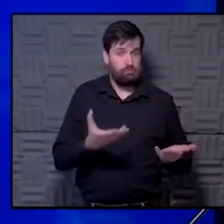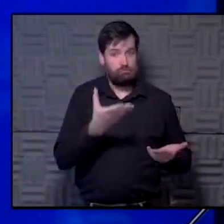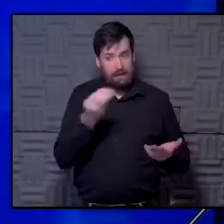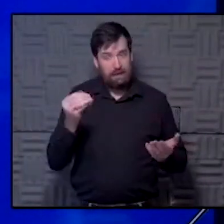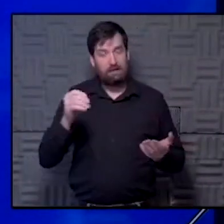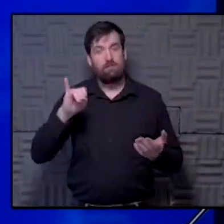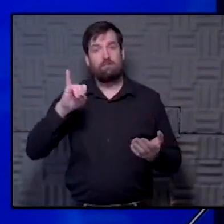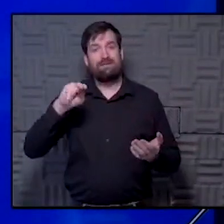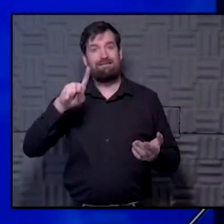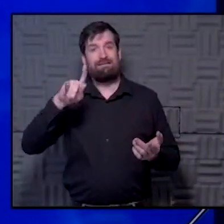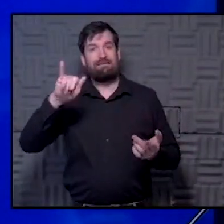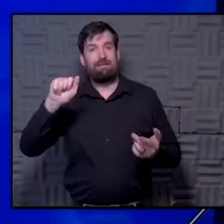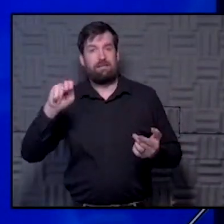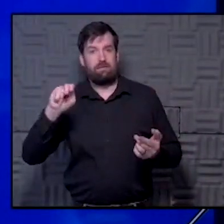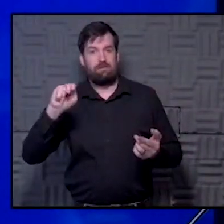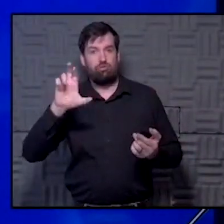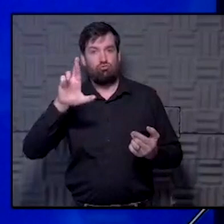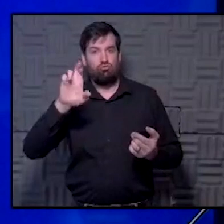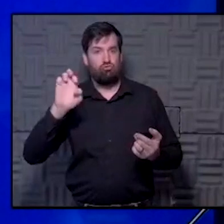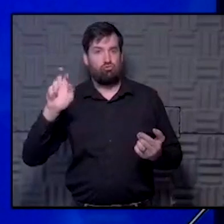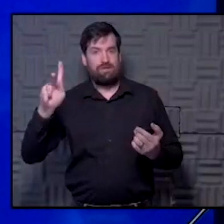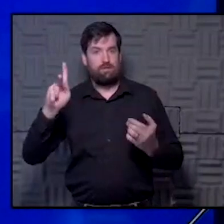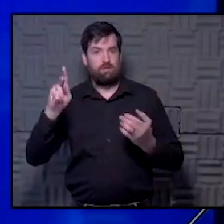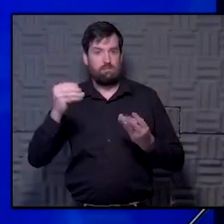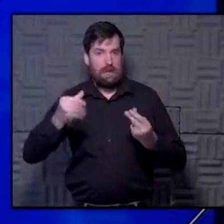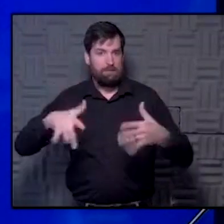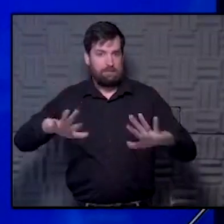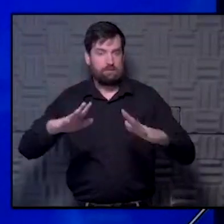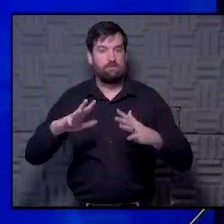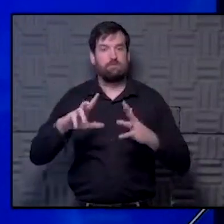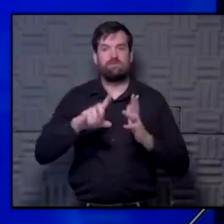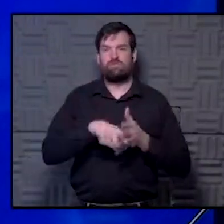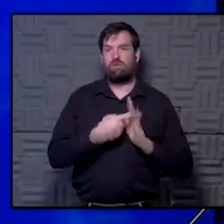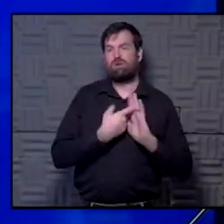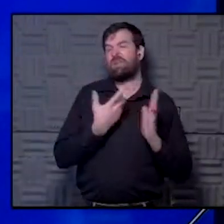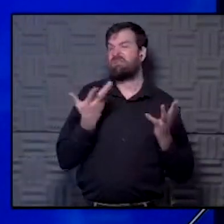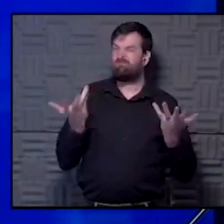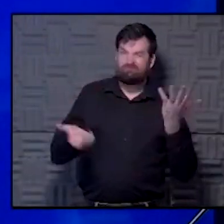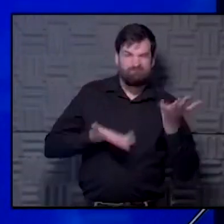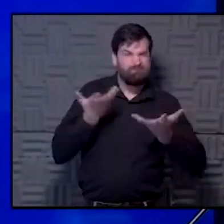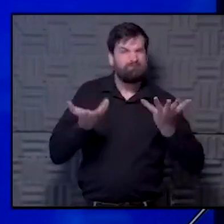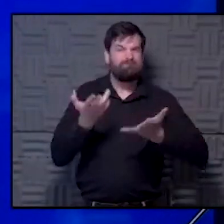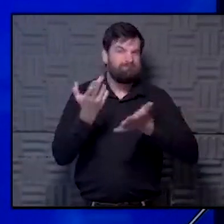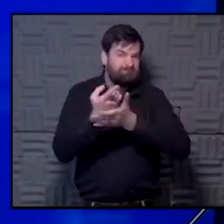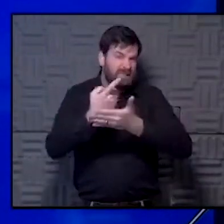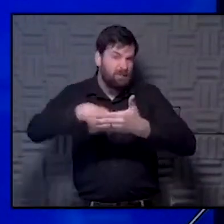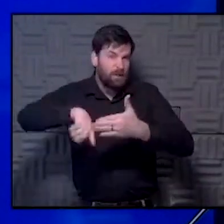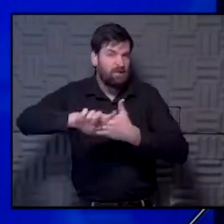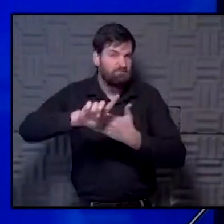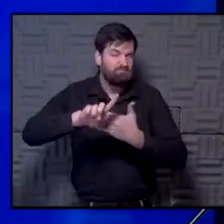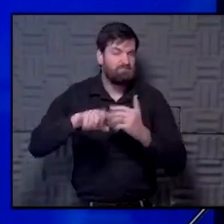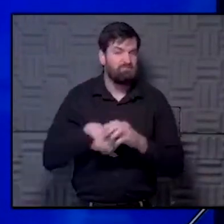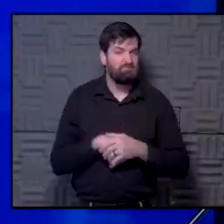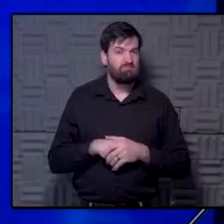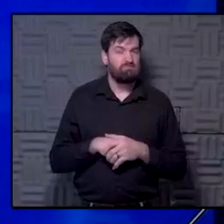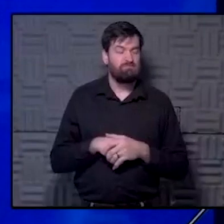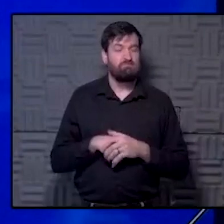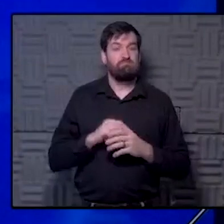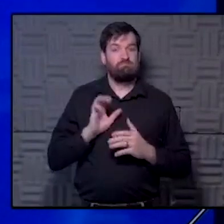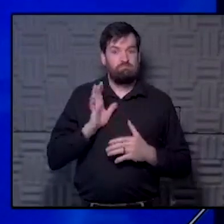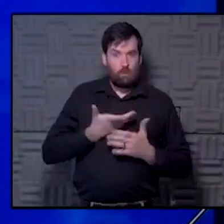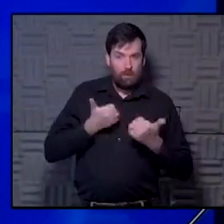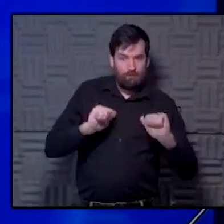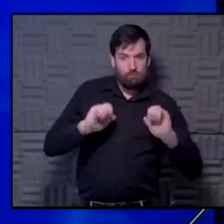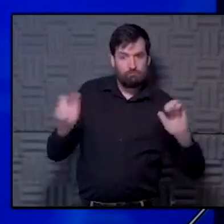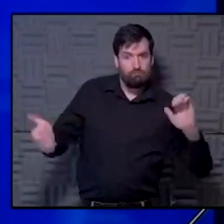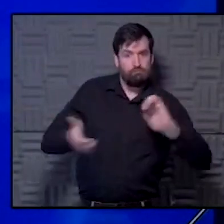our Indian Creek campus starting in earnest next week, really with our efforts as we